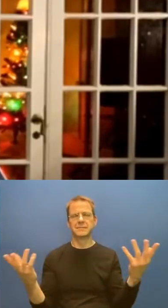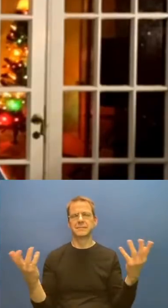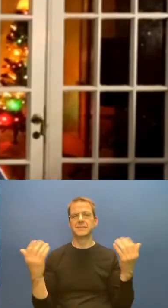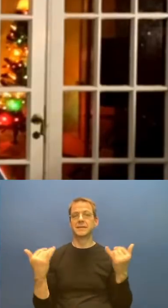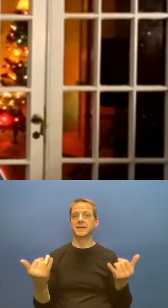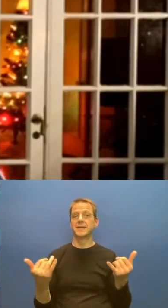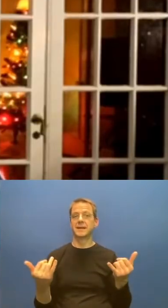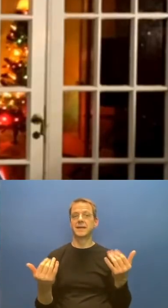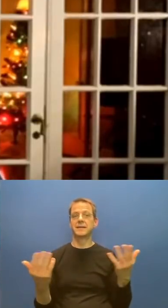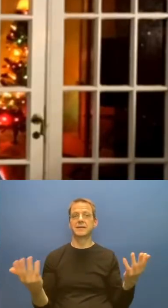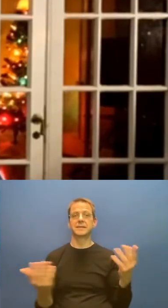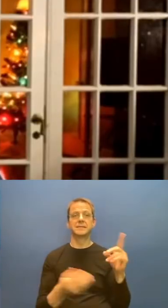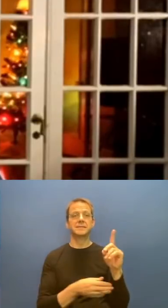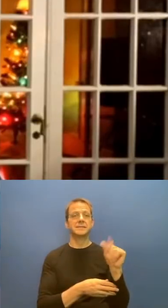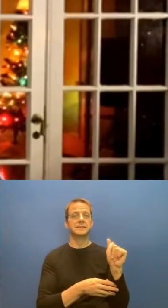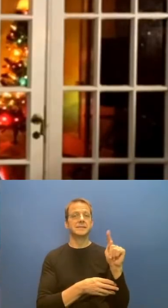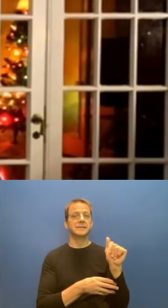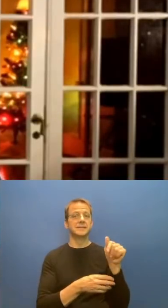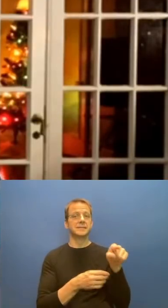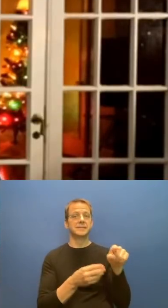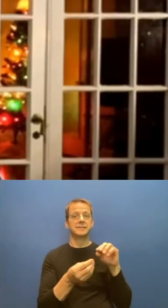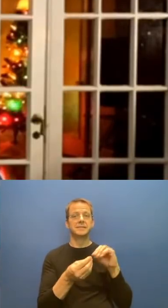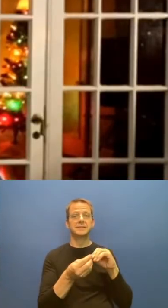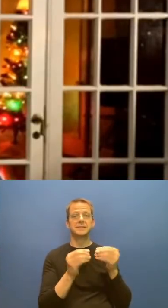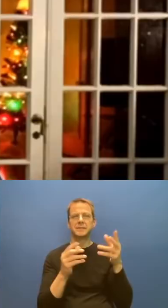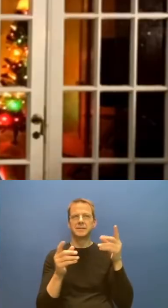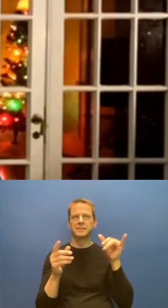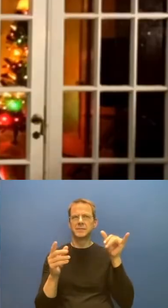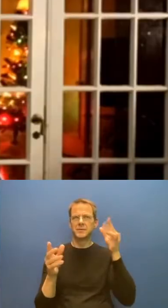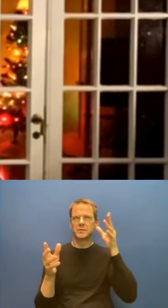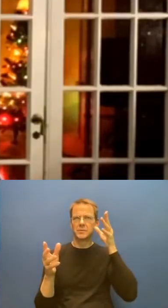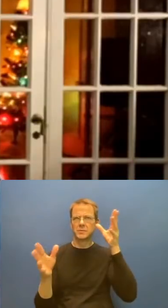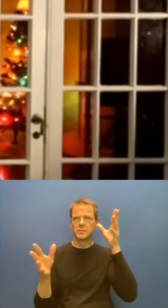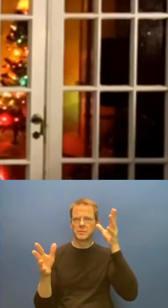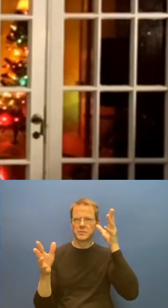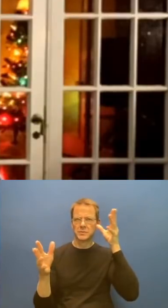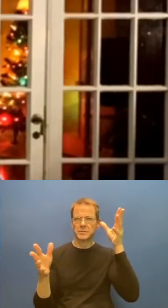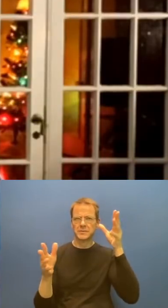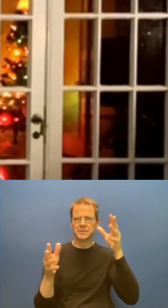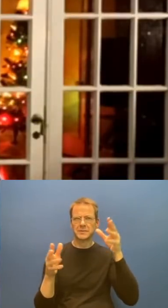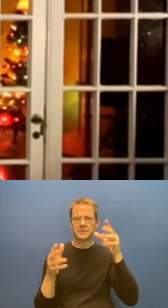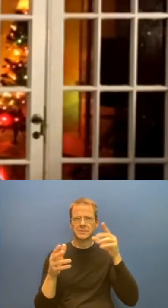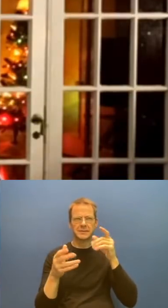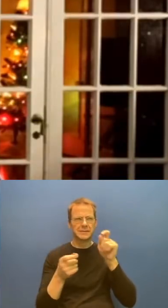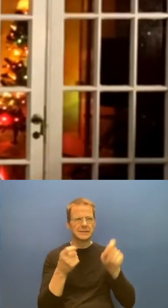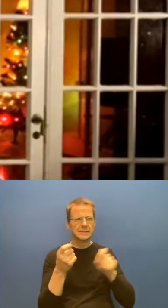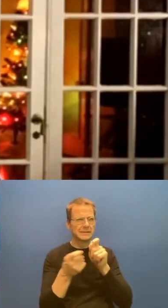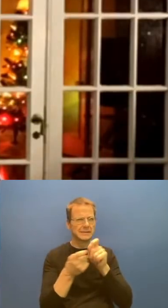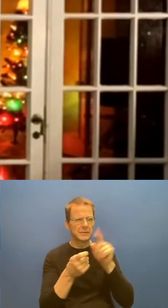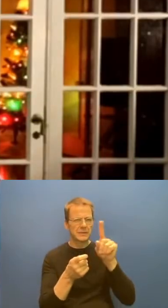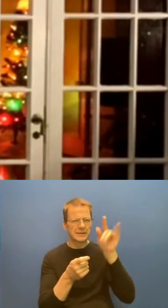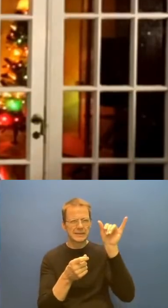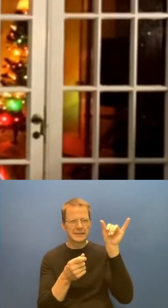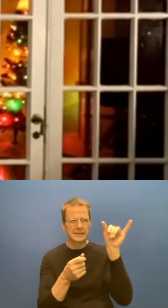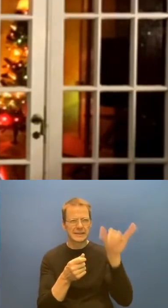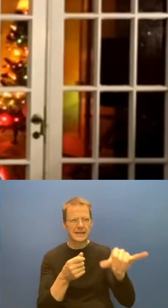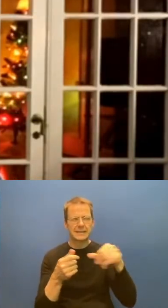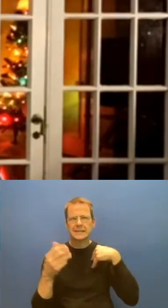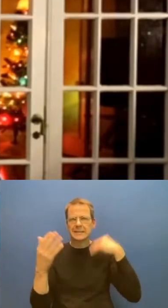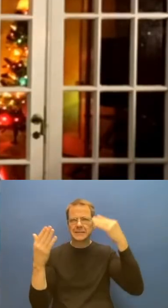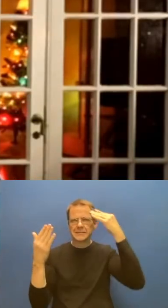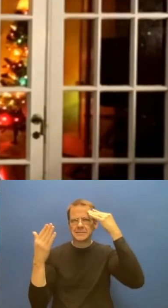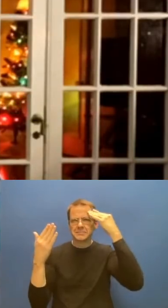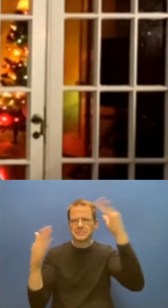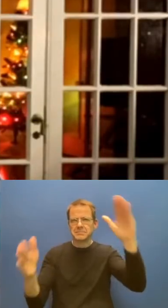a specific measure right now of what we're seeing in regards to virulence and transmissibility. And I think Dr. Trevor Bedford had a